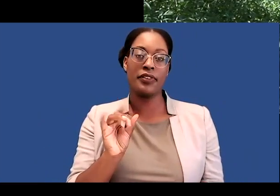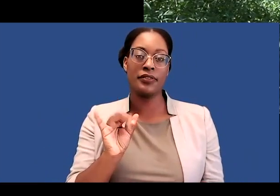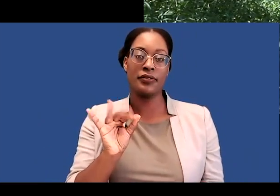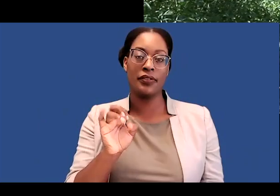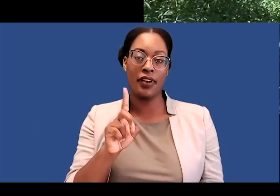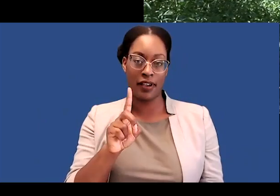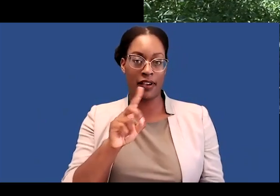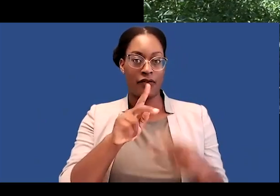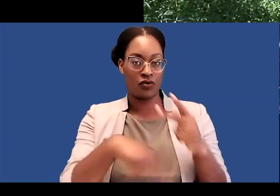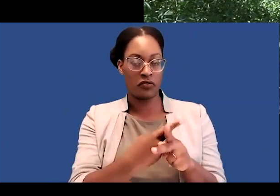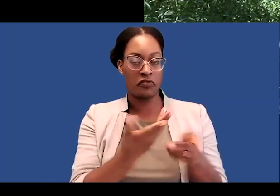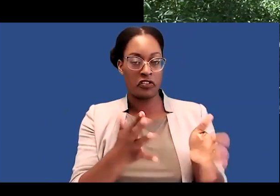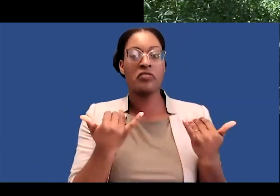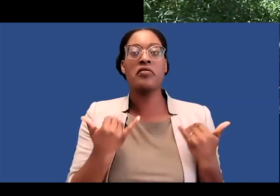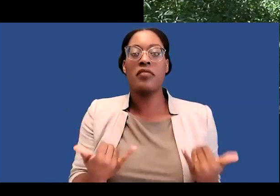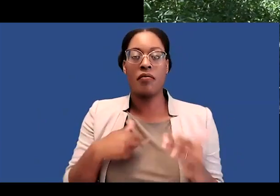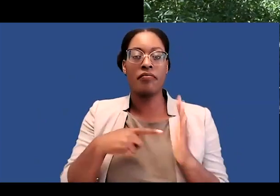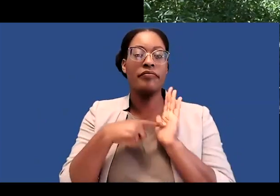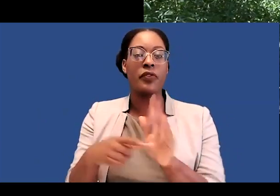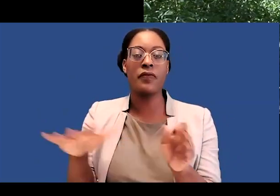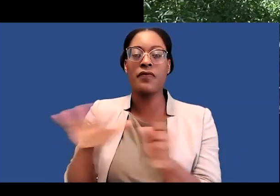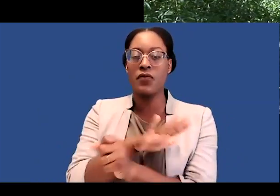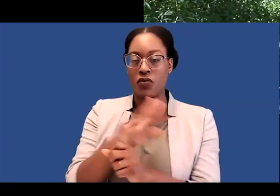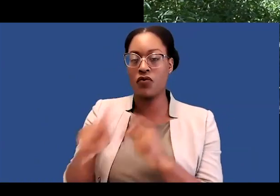need to. Exhale, fold forward.